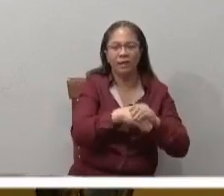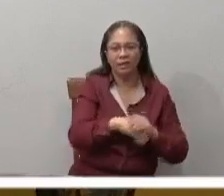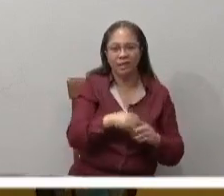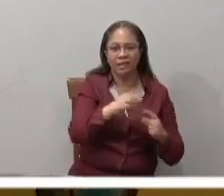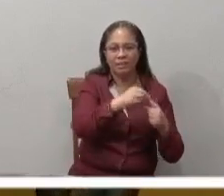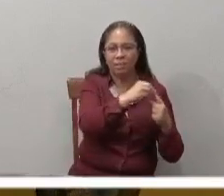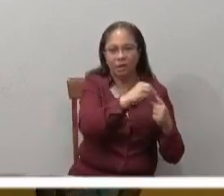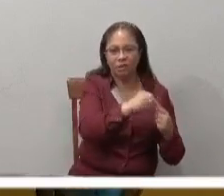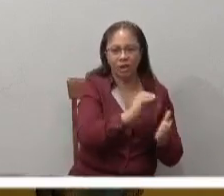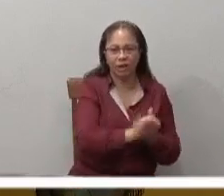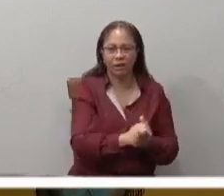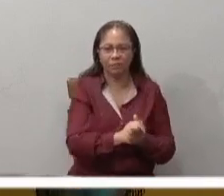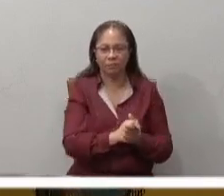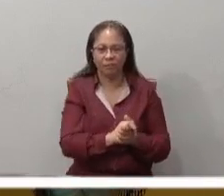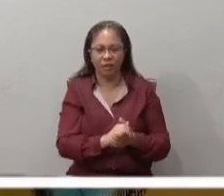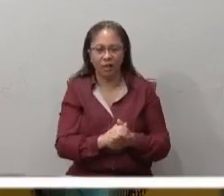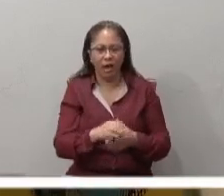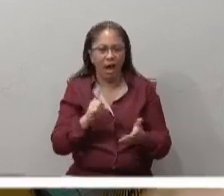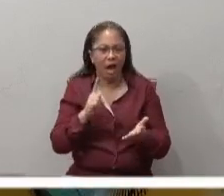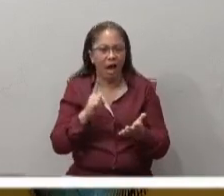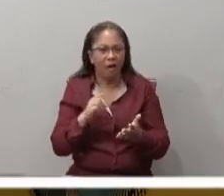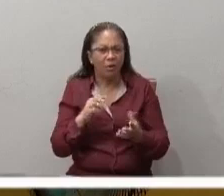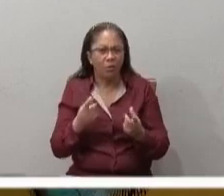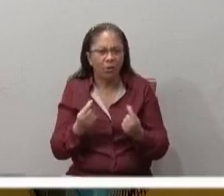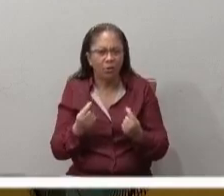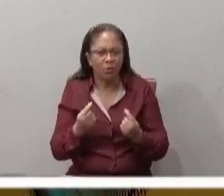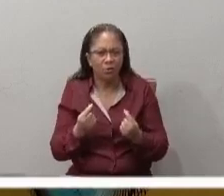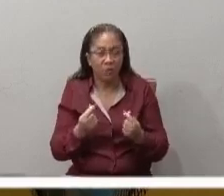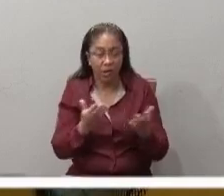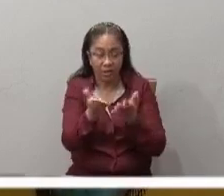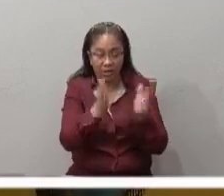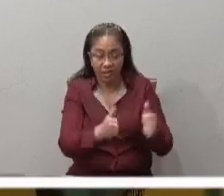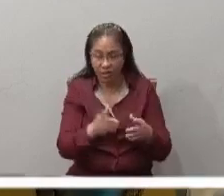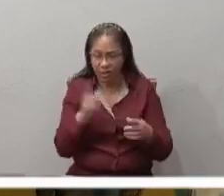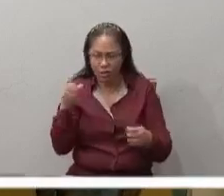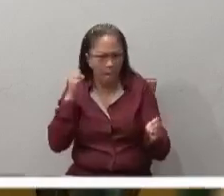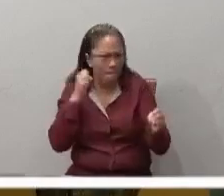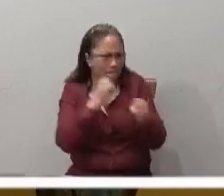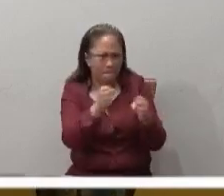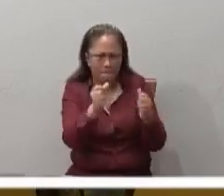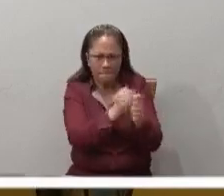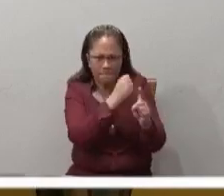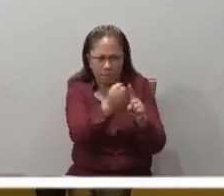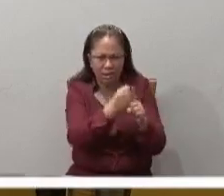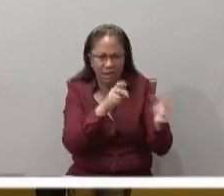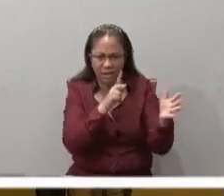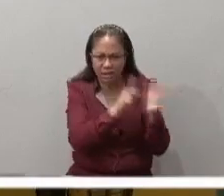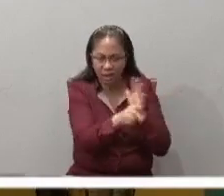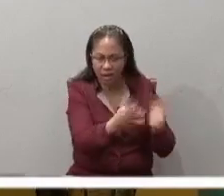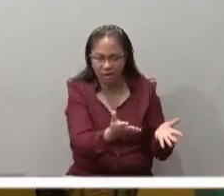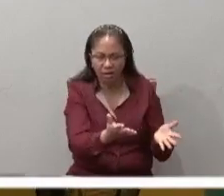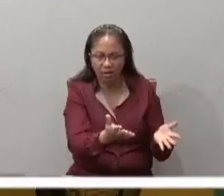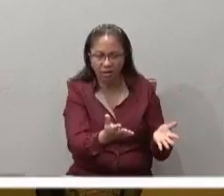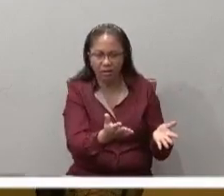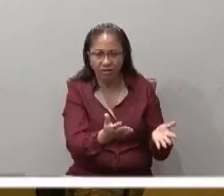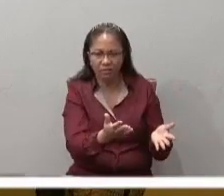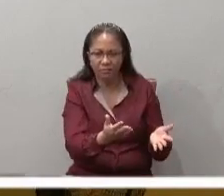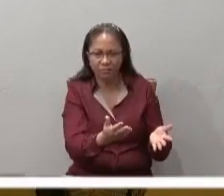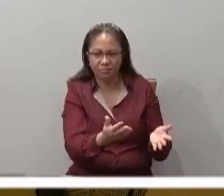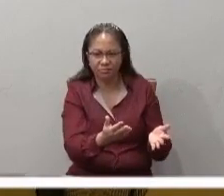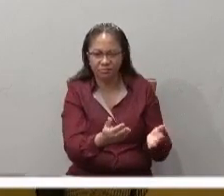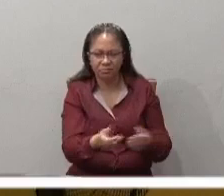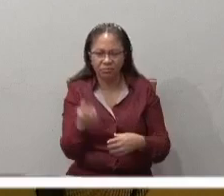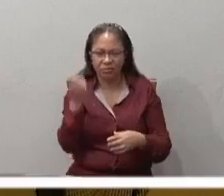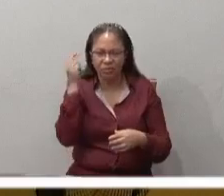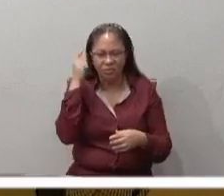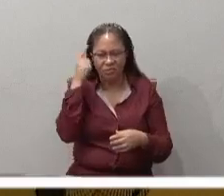only not attend, but you're treating the messengers badly. So in terms of salvation history, the text is